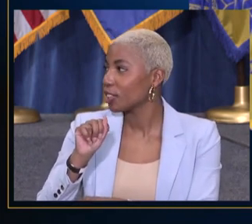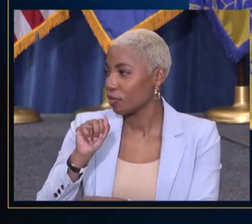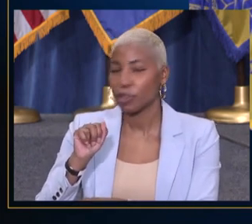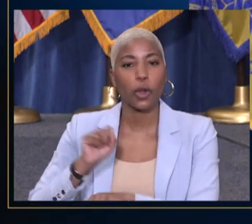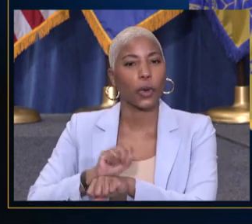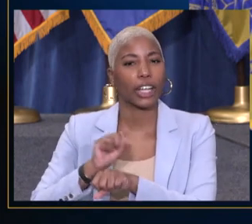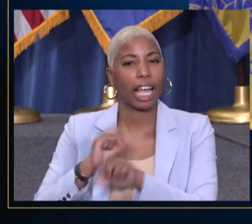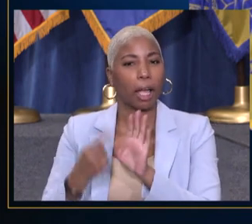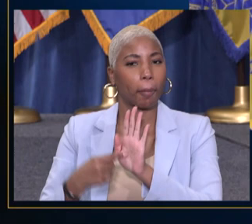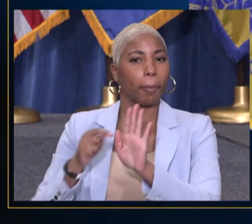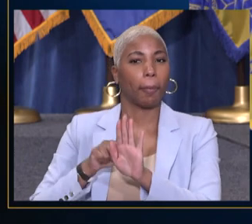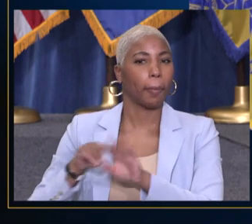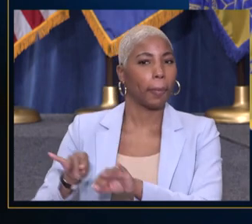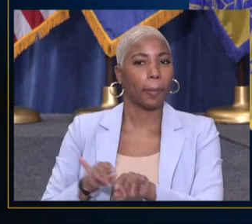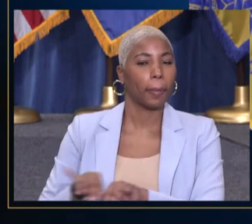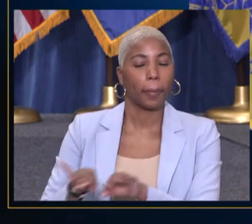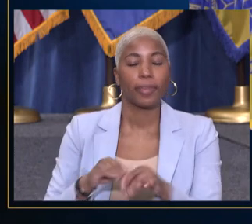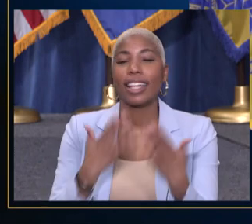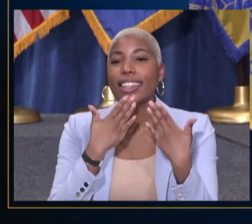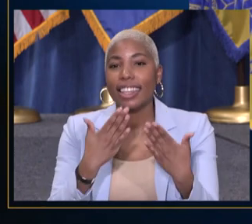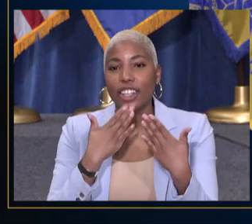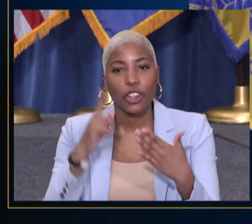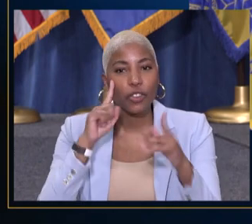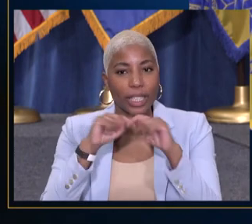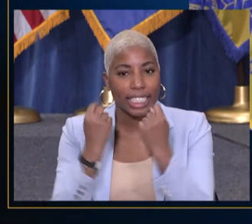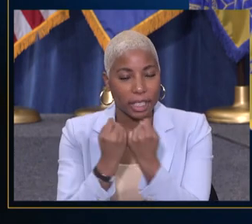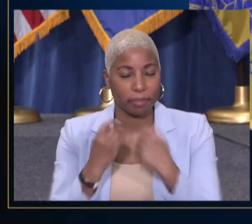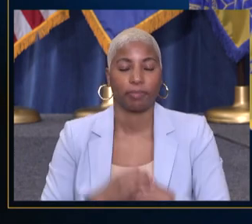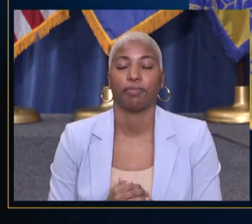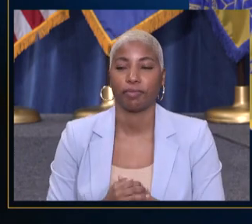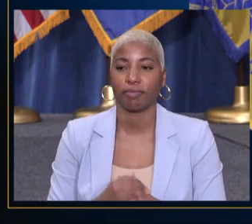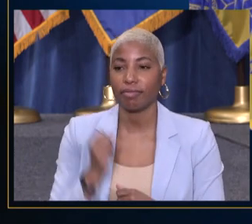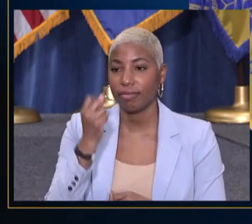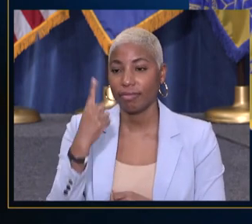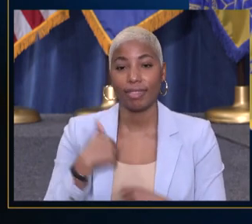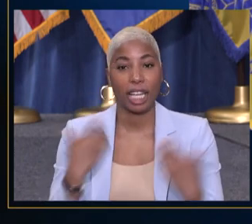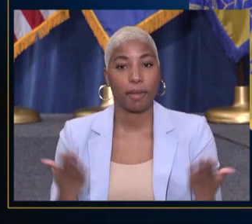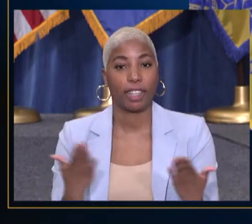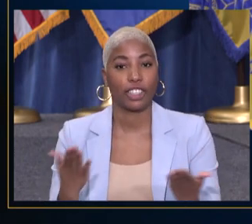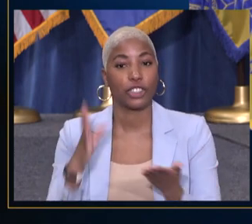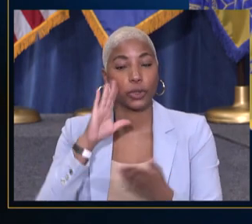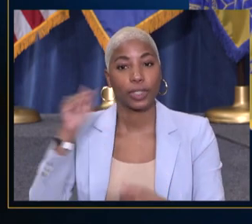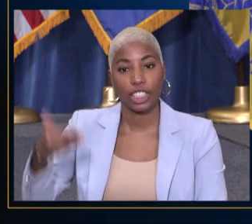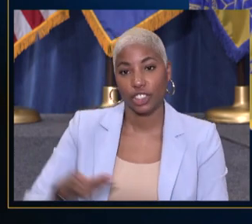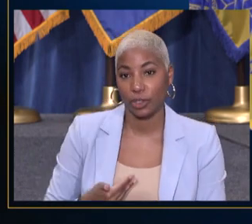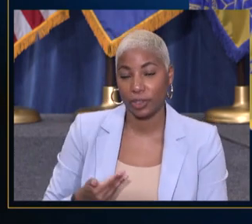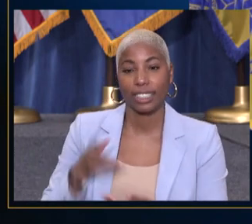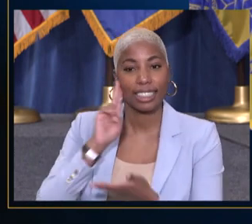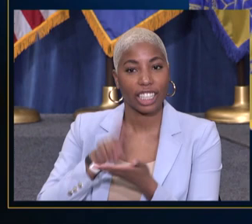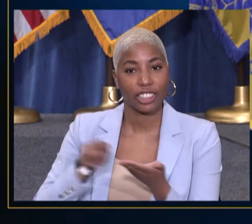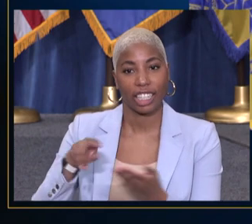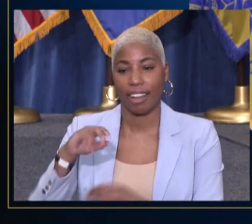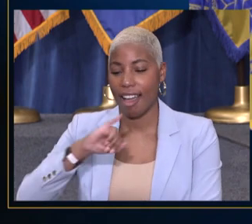here. But big thanks to the team. But I'm here to introduce Secretary Javier Becerra.